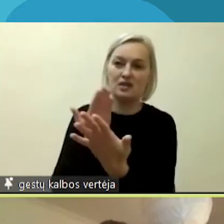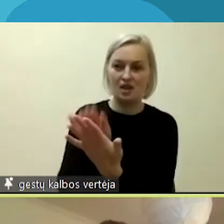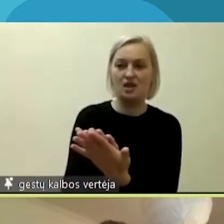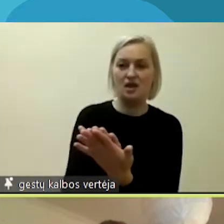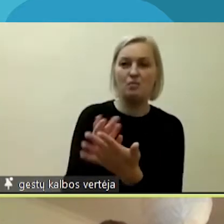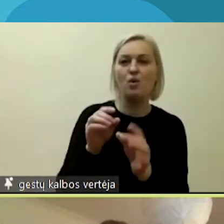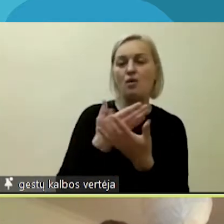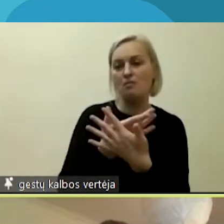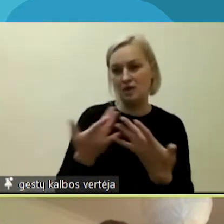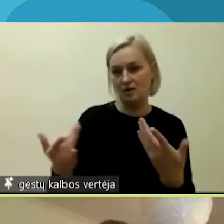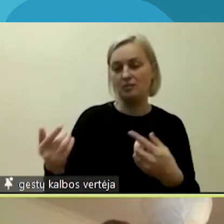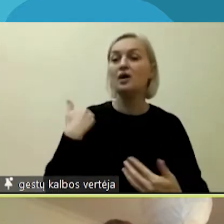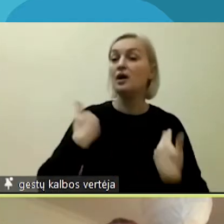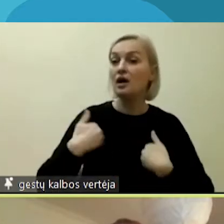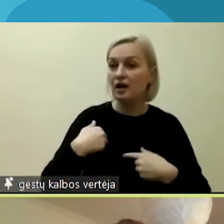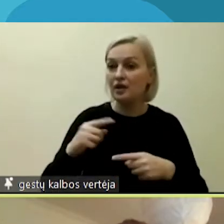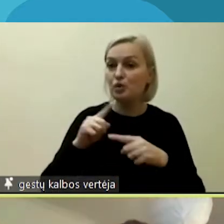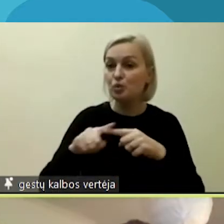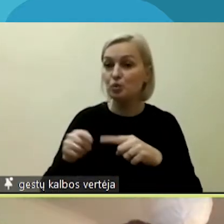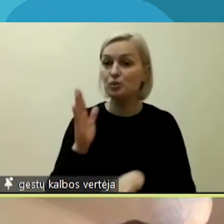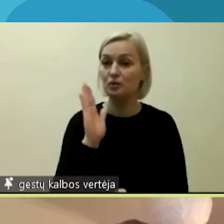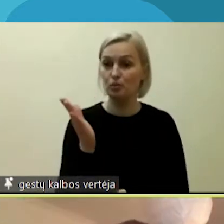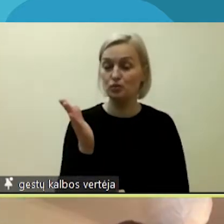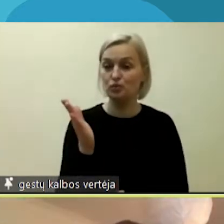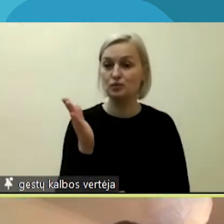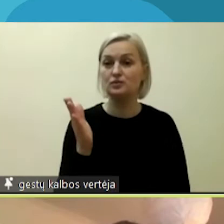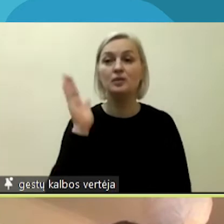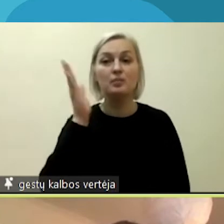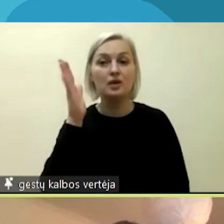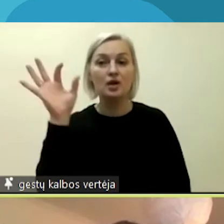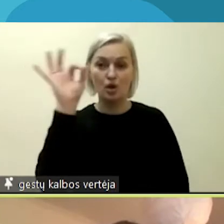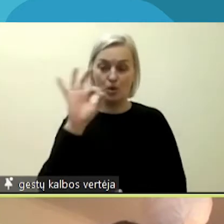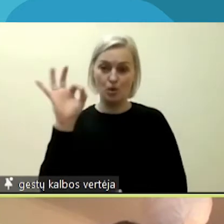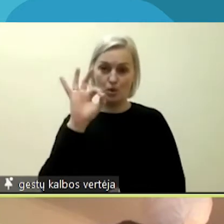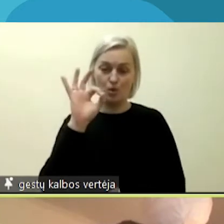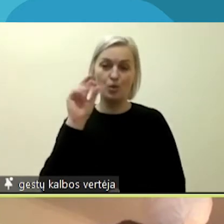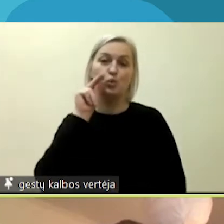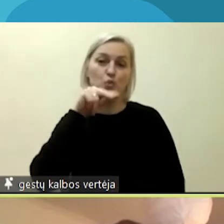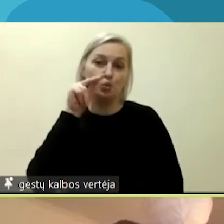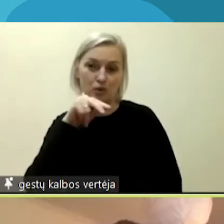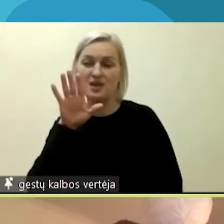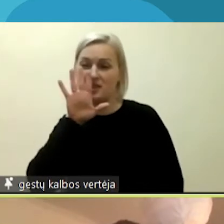reporting system as well to run in parallel with this. So those are our major achievements, and we're very proud of those.